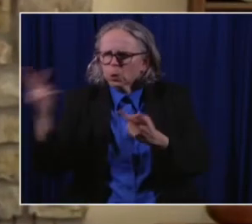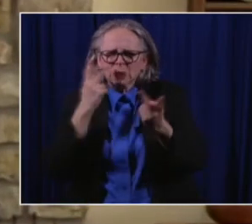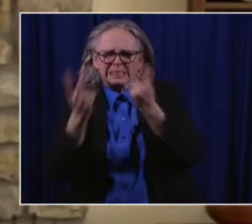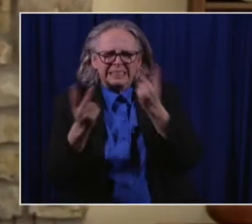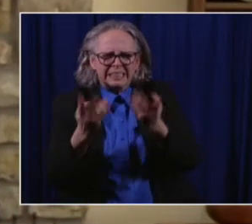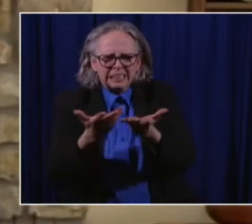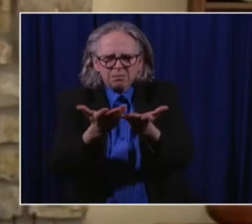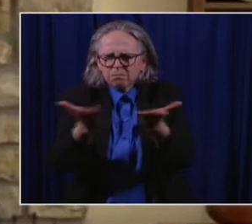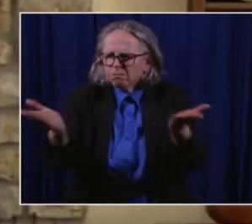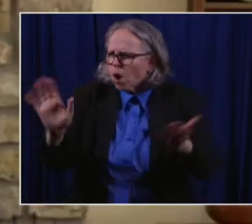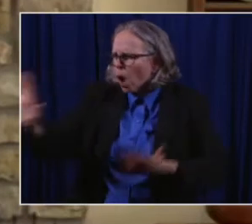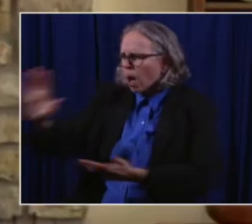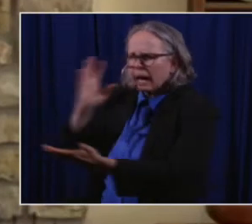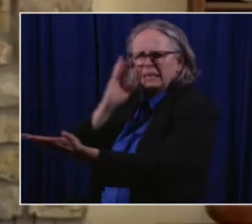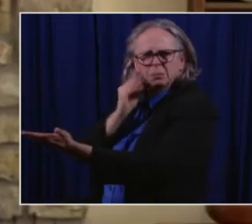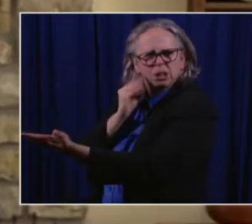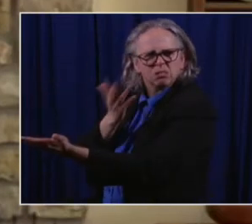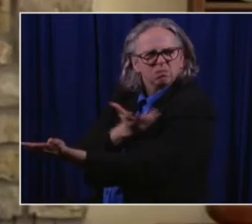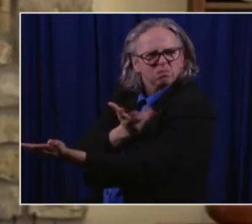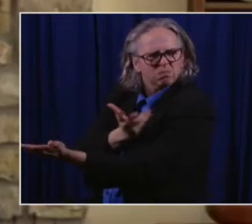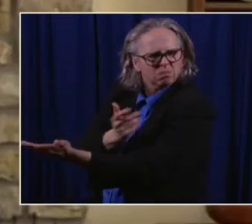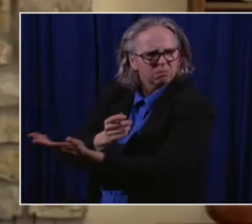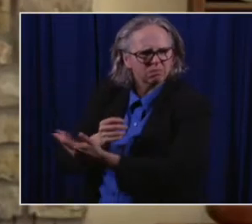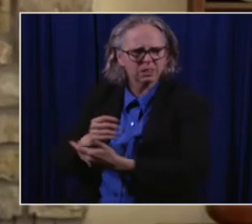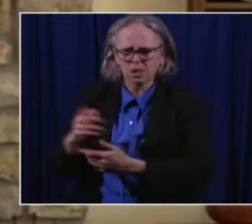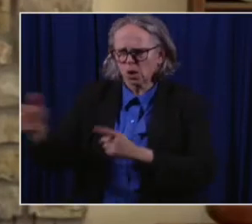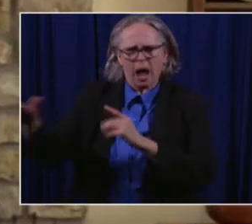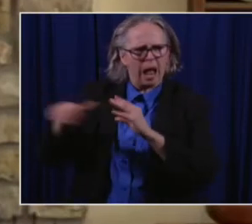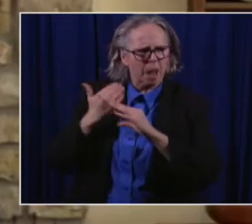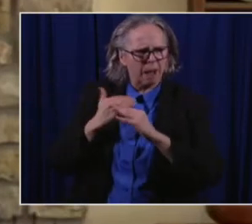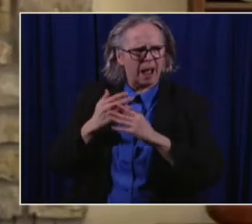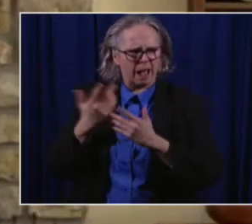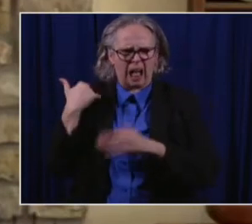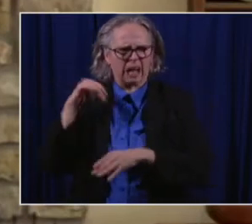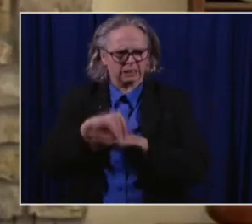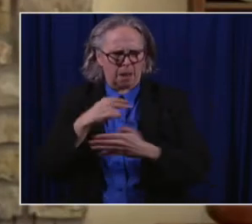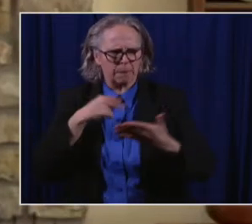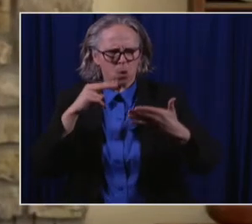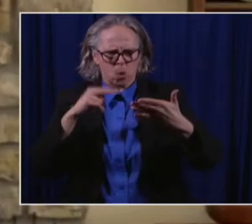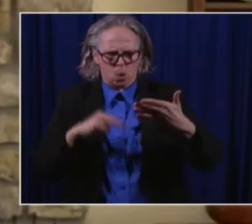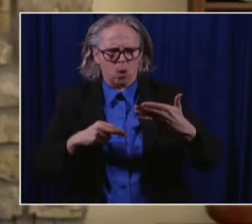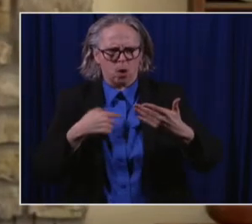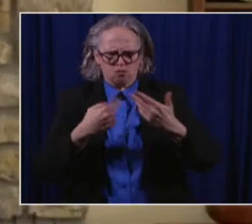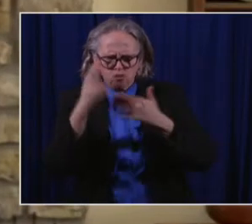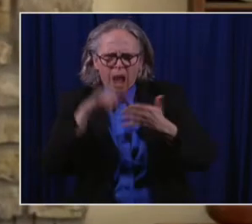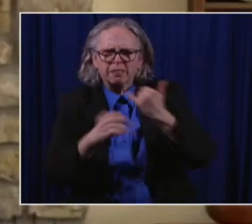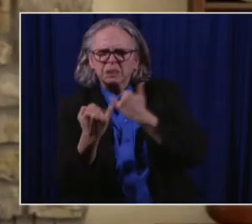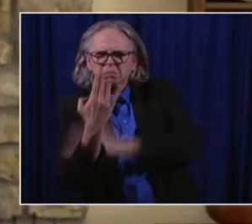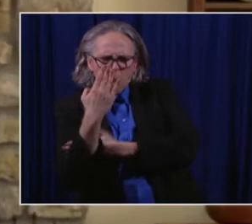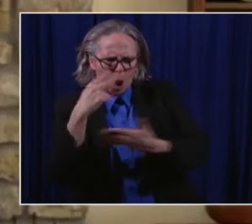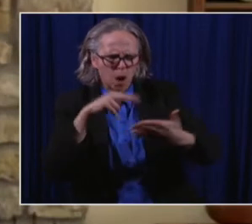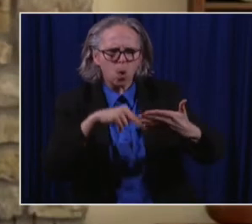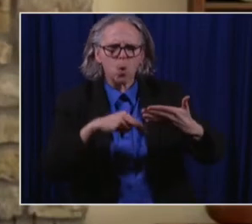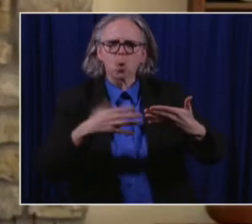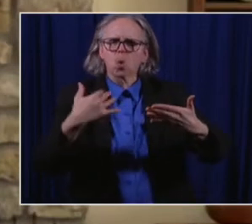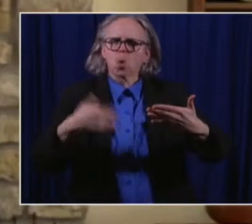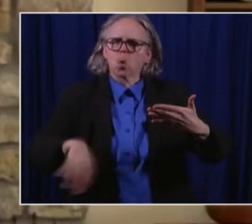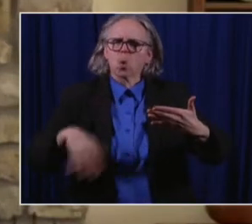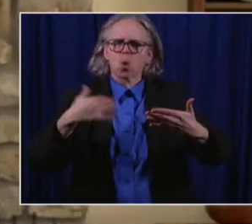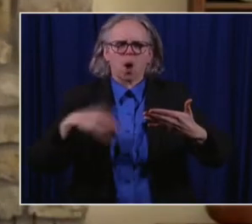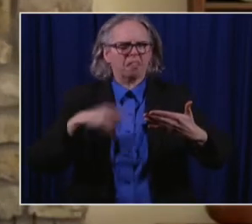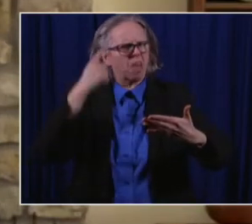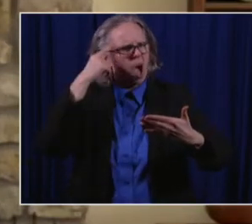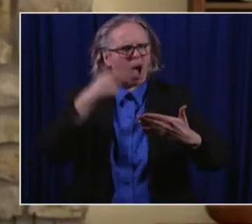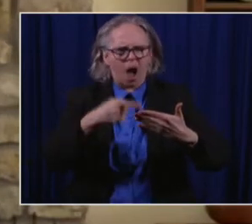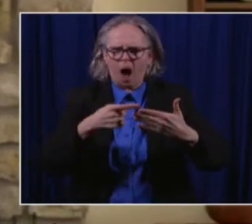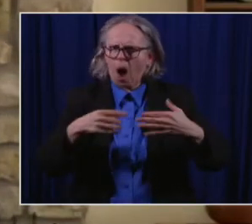experiences are. You sent me an email late last night, and I read it this morning, and I thought it was a great